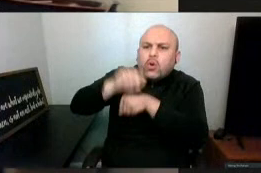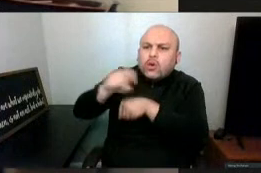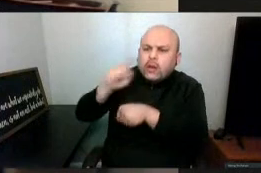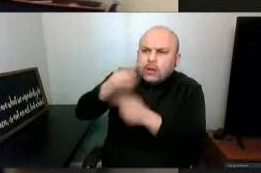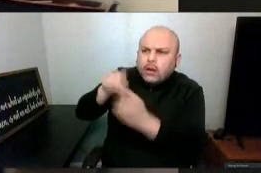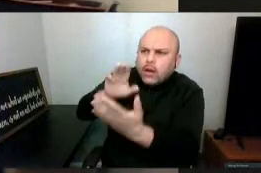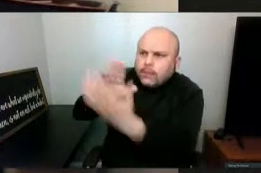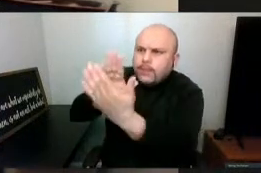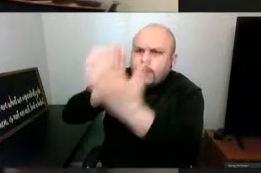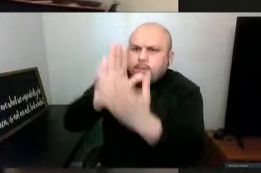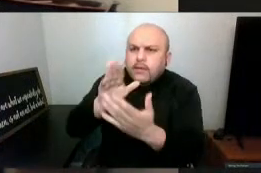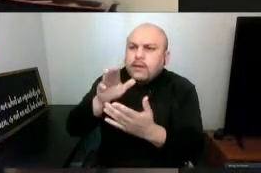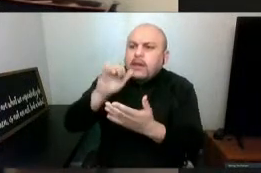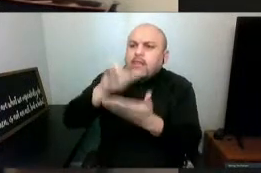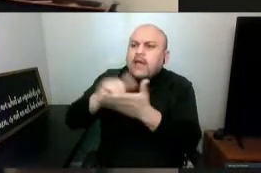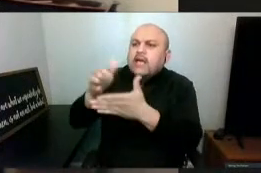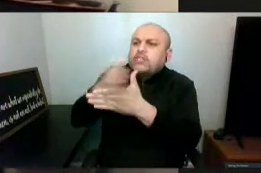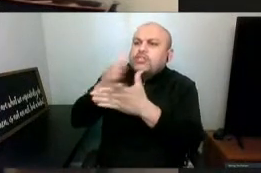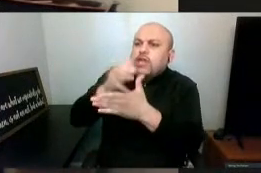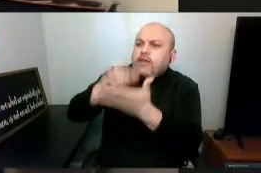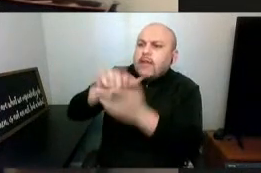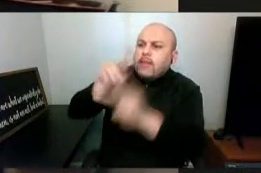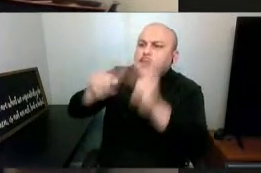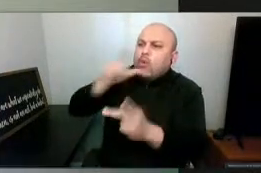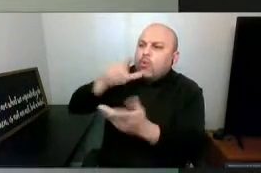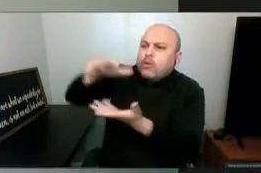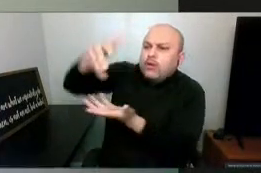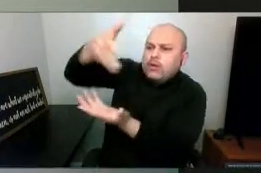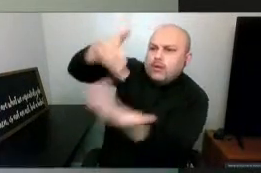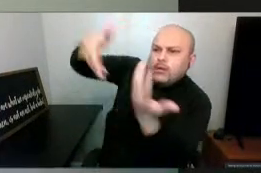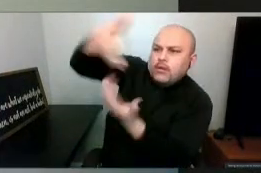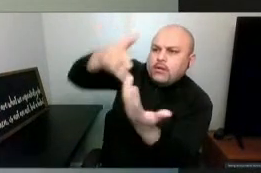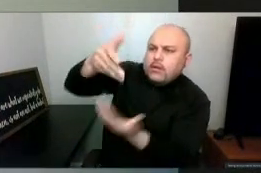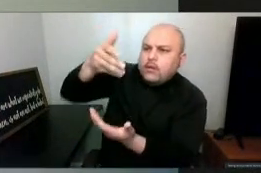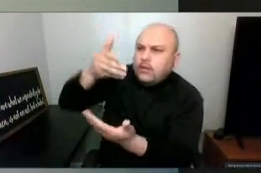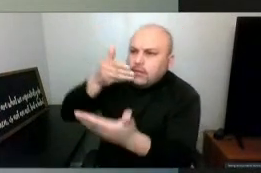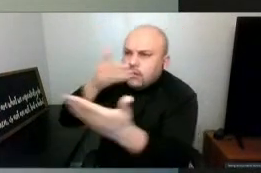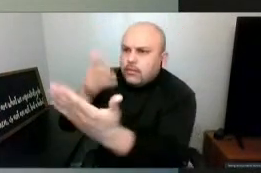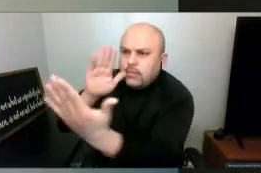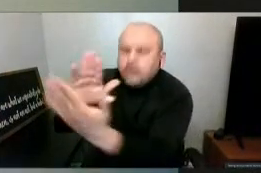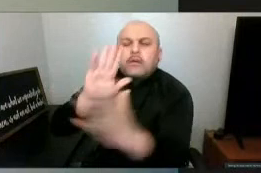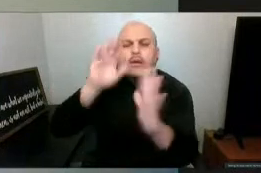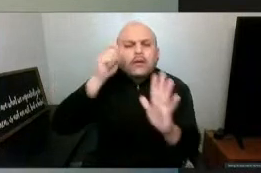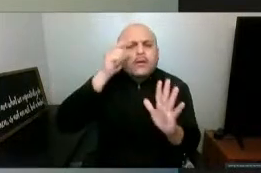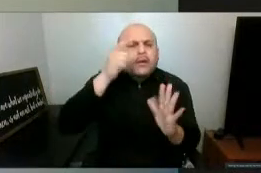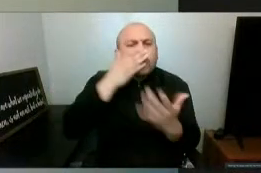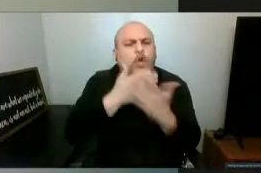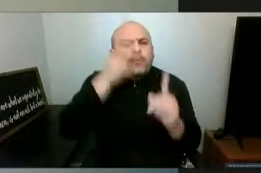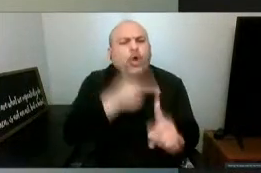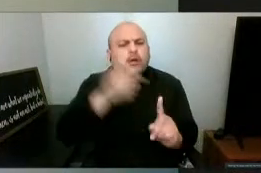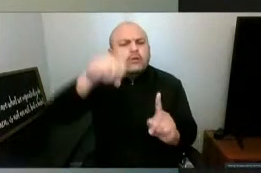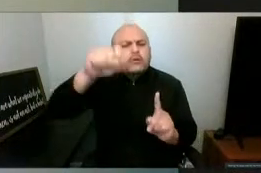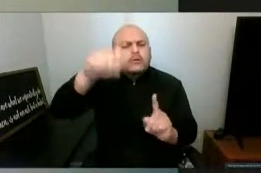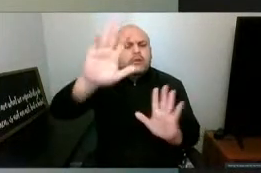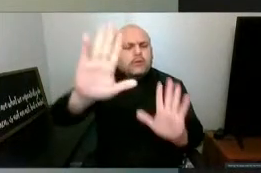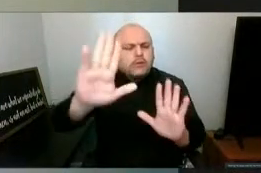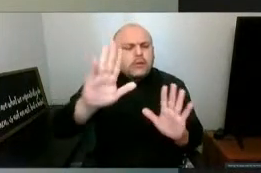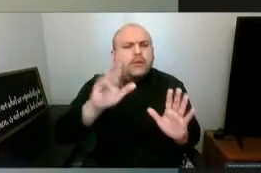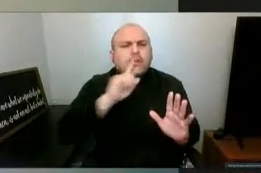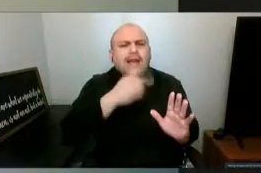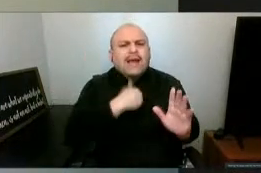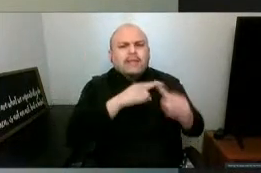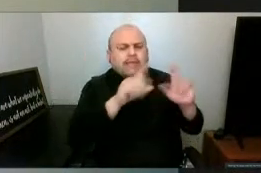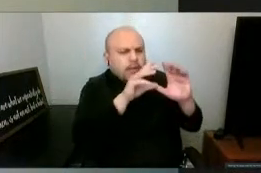people that have faced that. So, and the point is well taken. And so there are pockets of groups